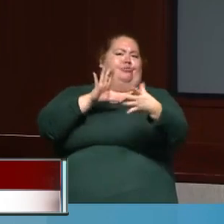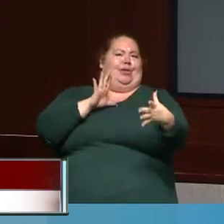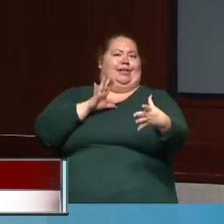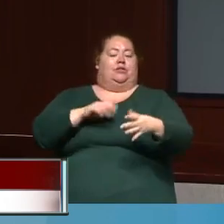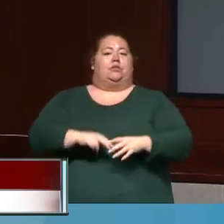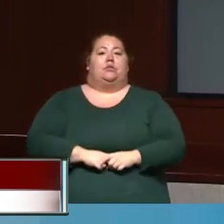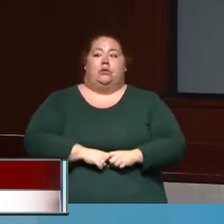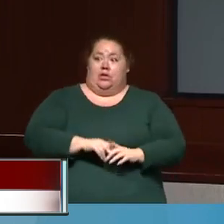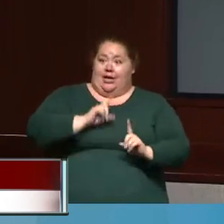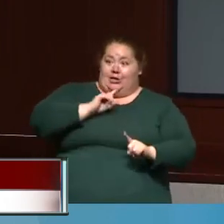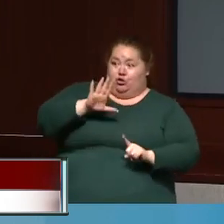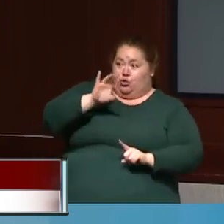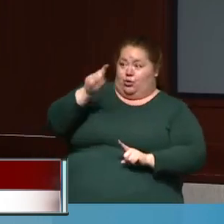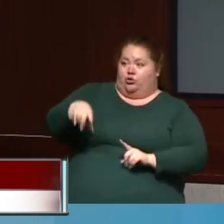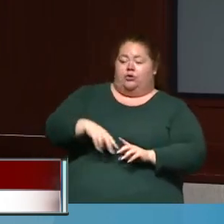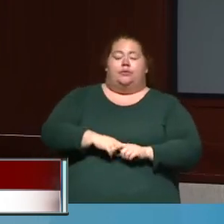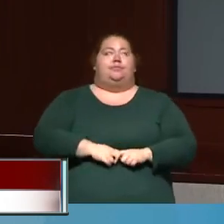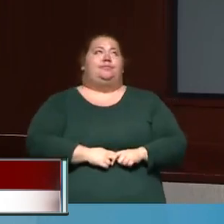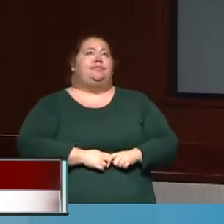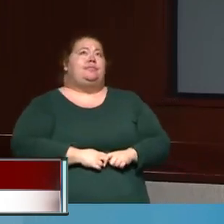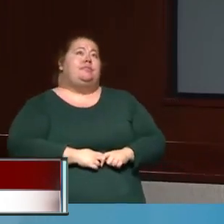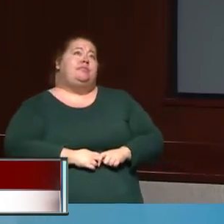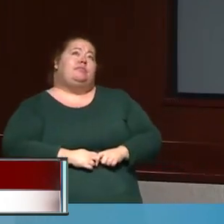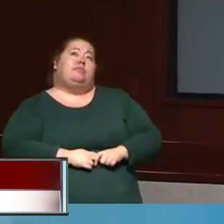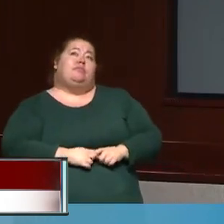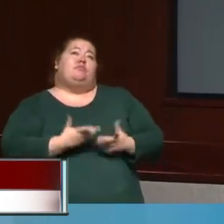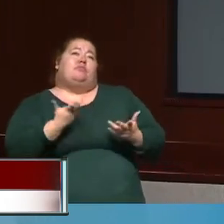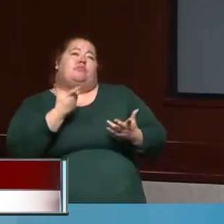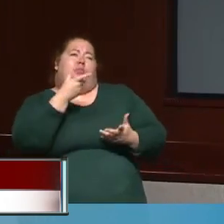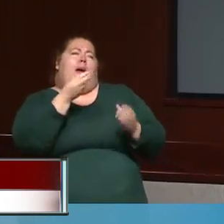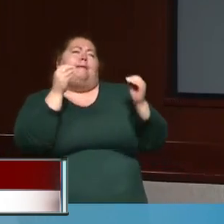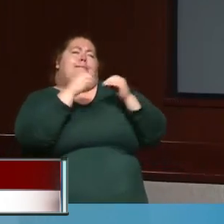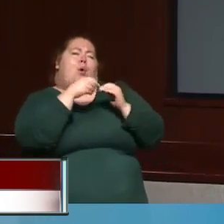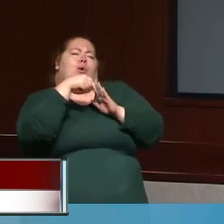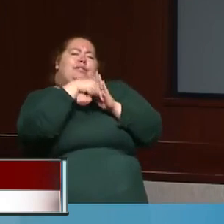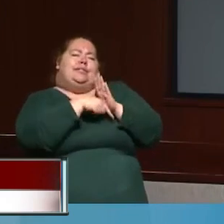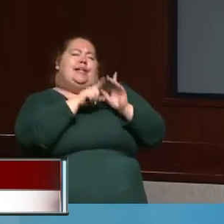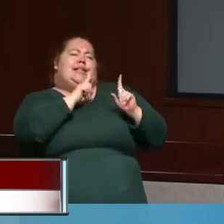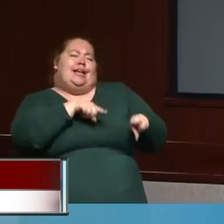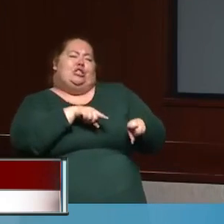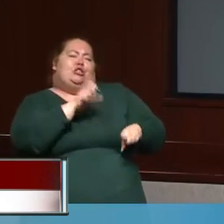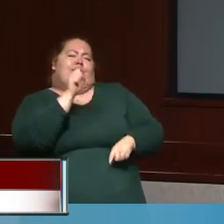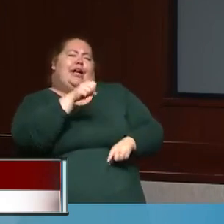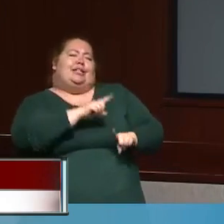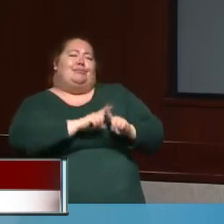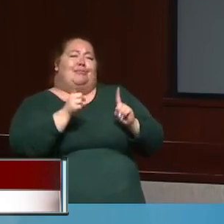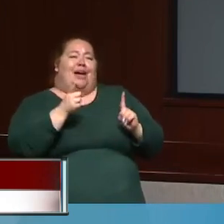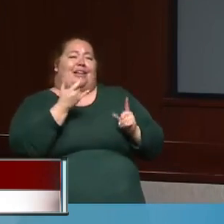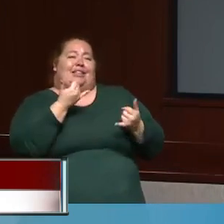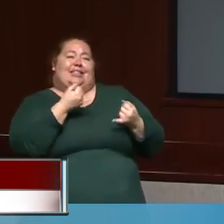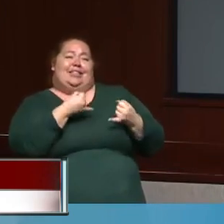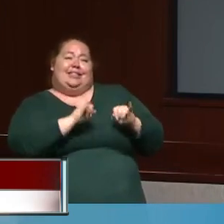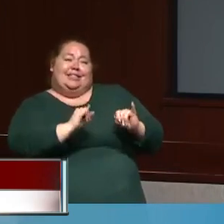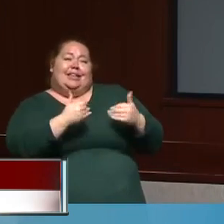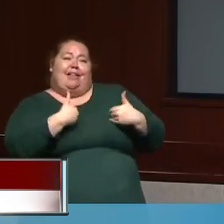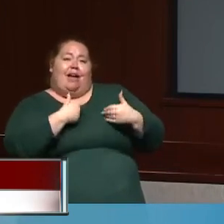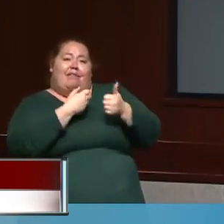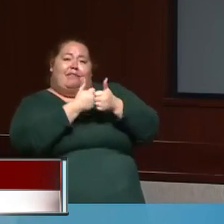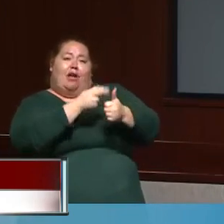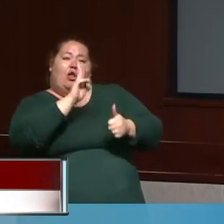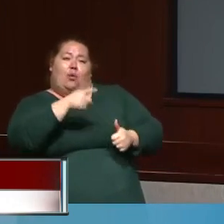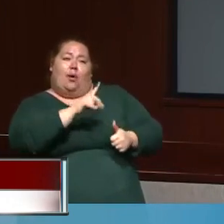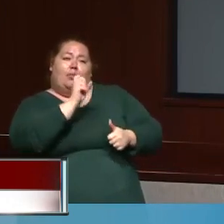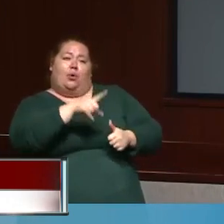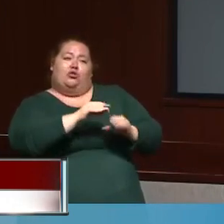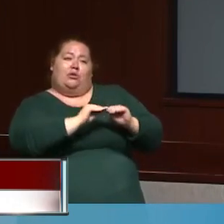For the most part, I feel like that's a more detailed answer than the previous one, but I still have a follow-up in a sense of, just to